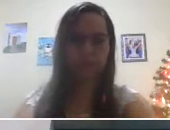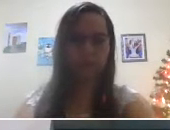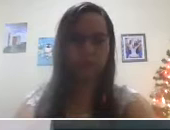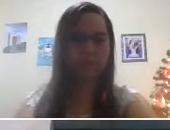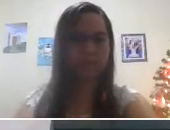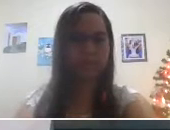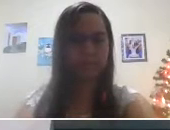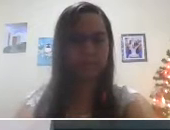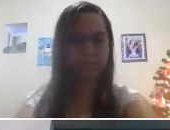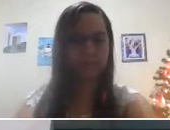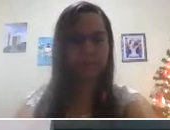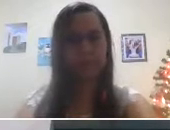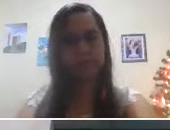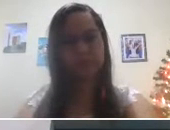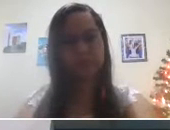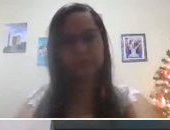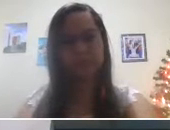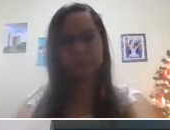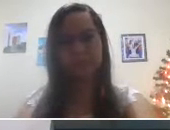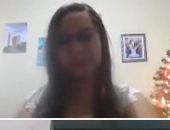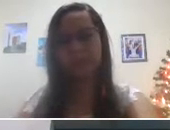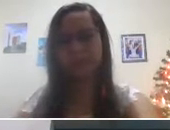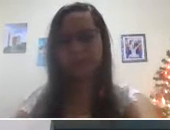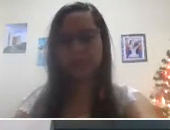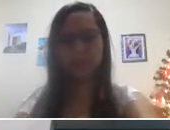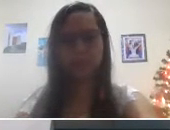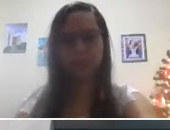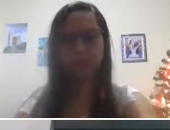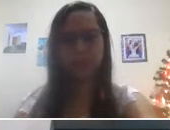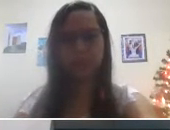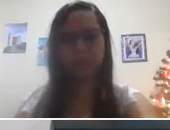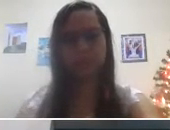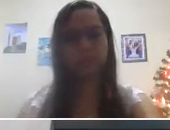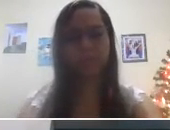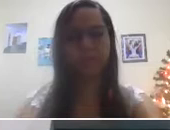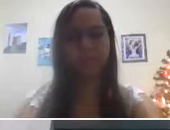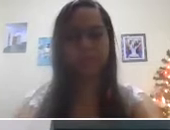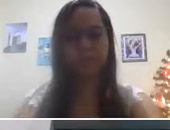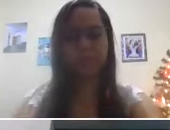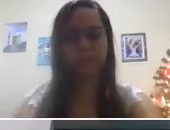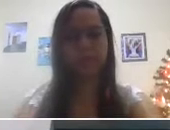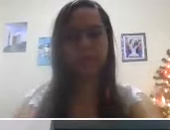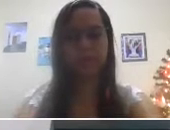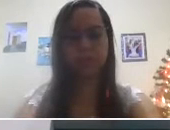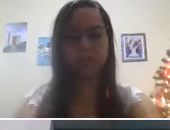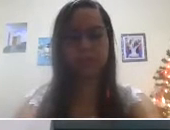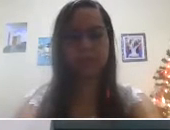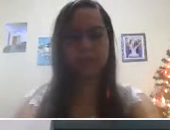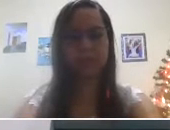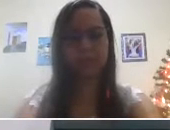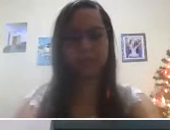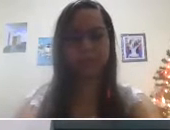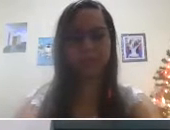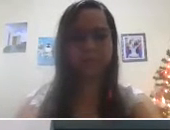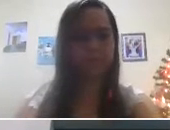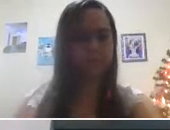his 180 centimeters. Any ideas about the question? How tall is he? How tall is